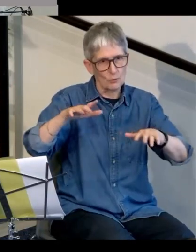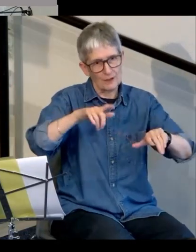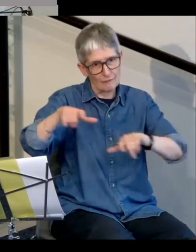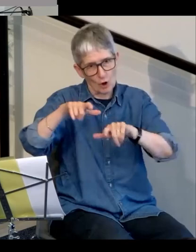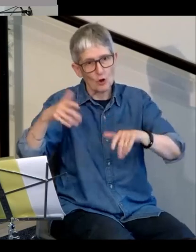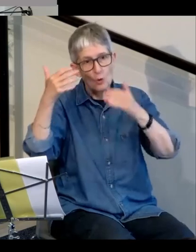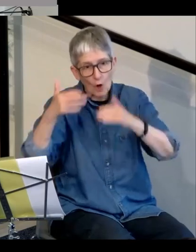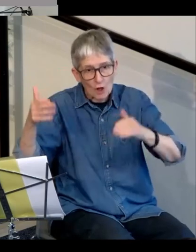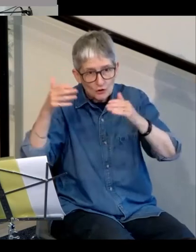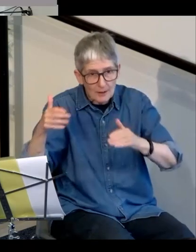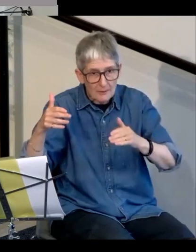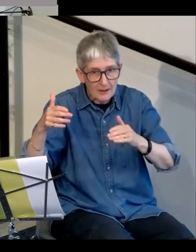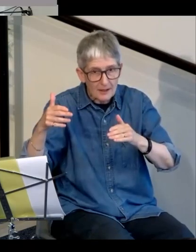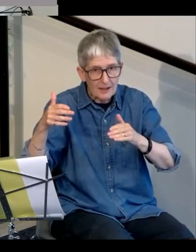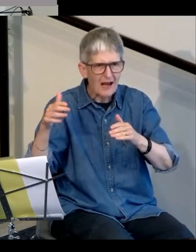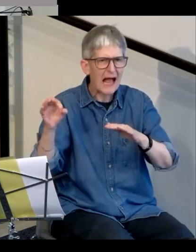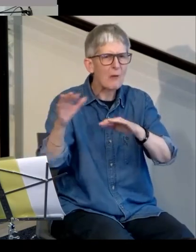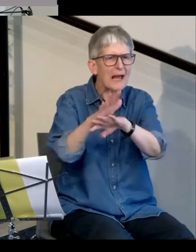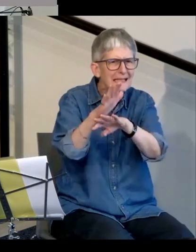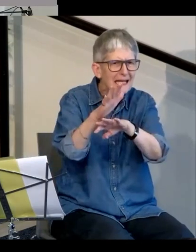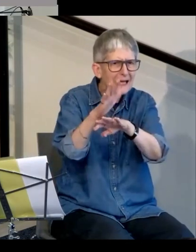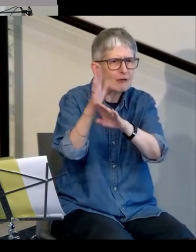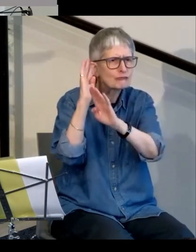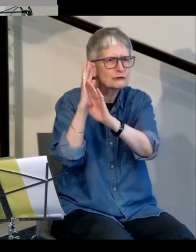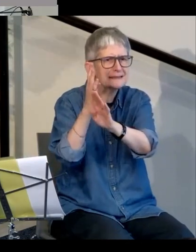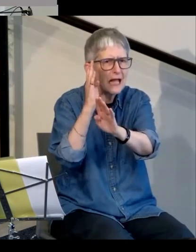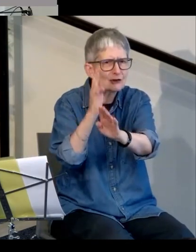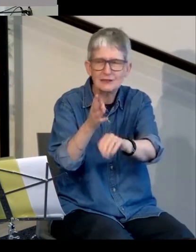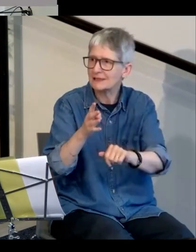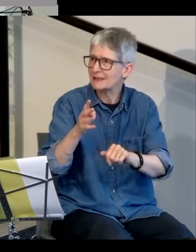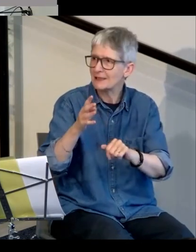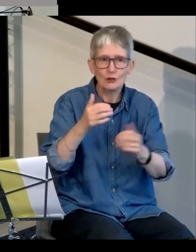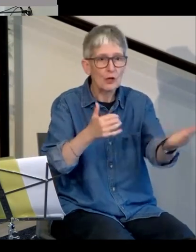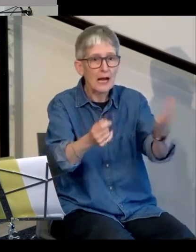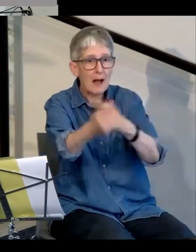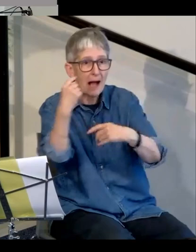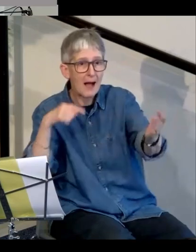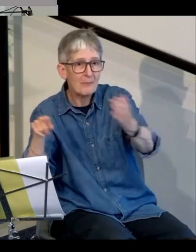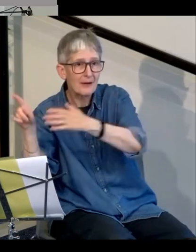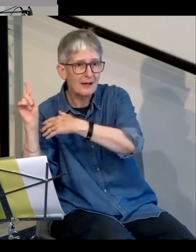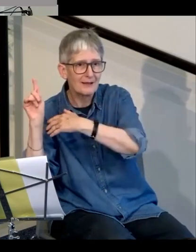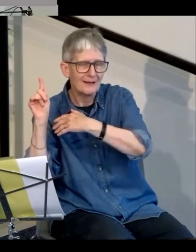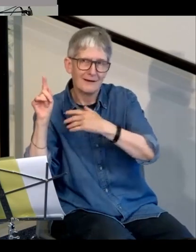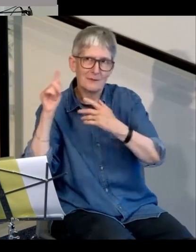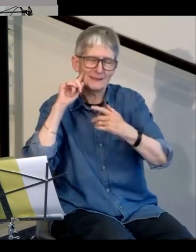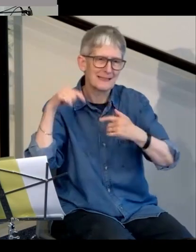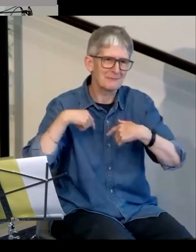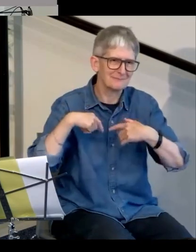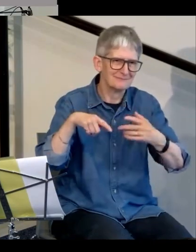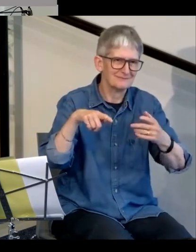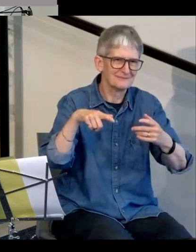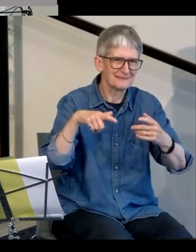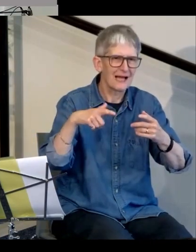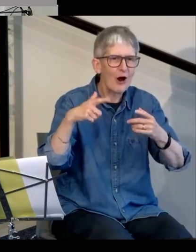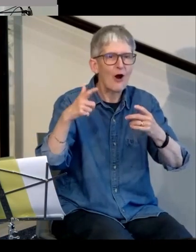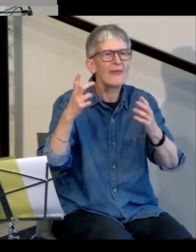then just like when you go to a wedding, you have a kind of procession. Feel free to come up, whatever age you are, and just